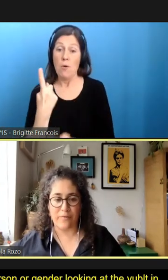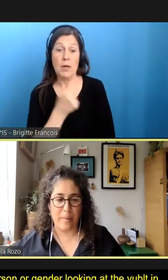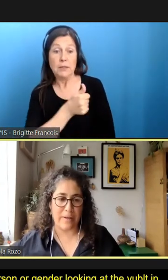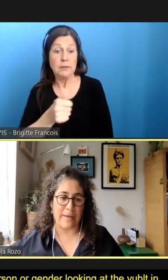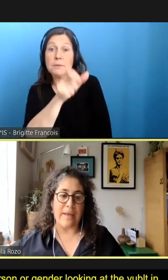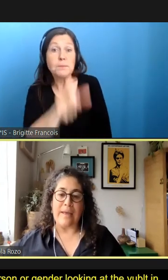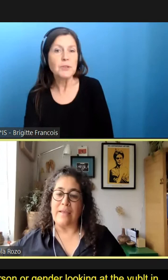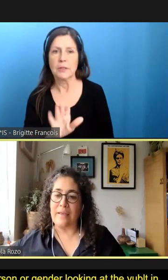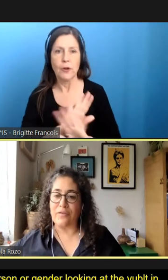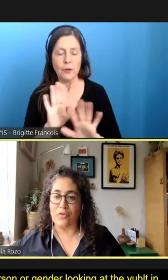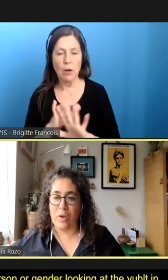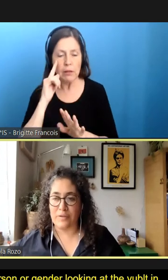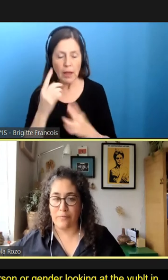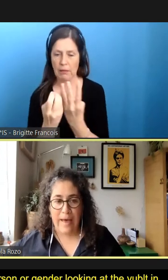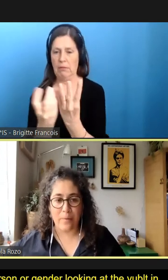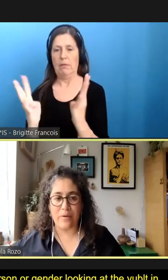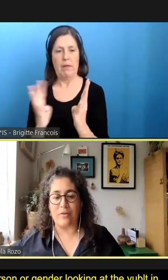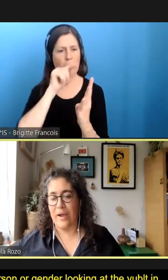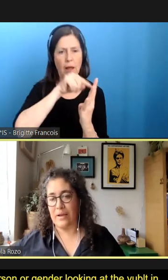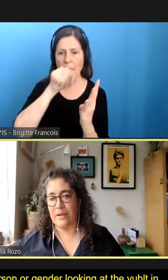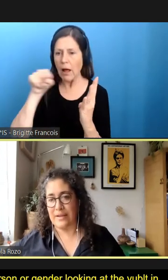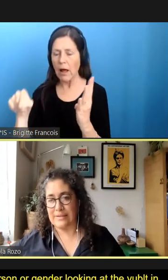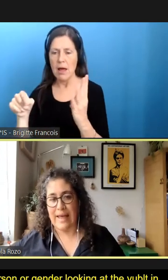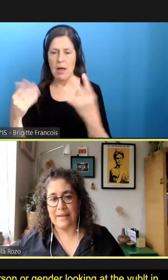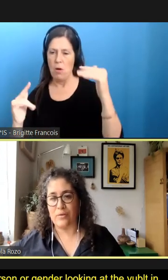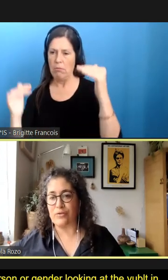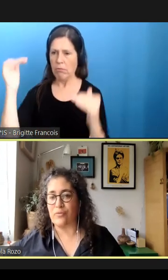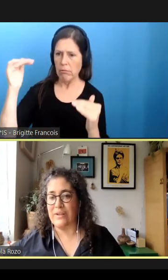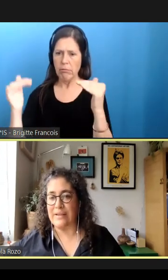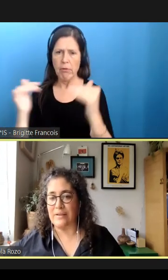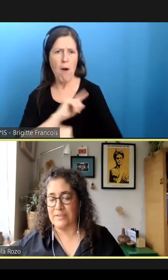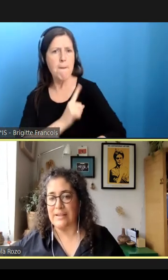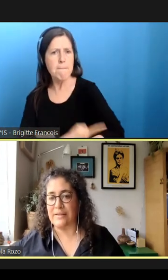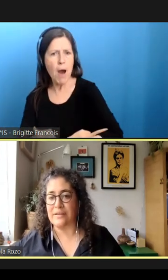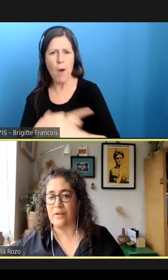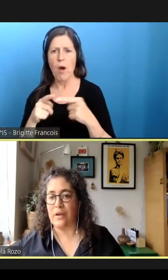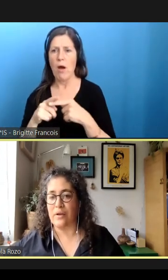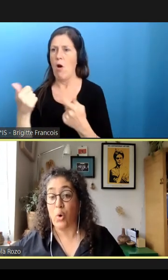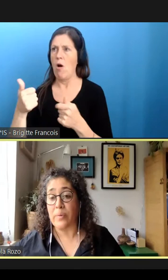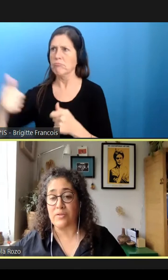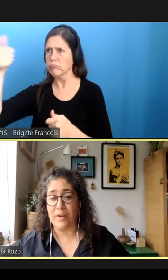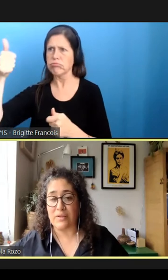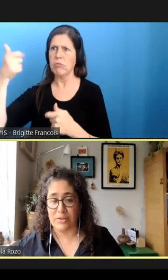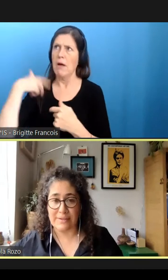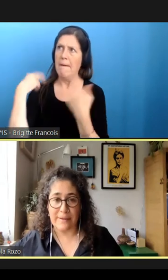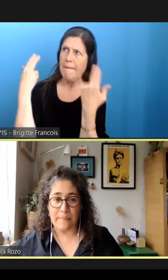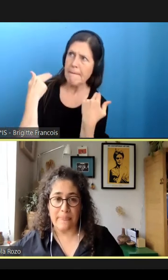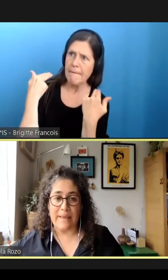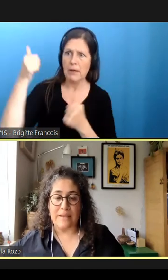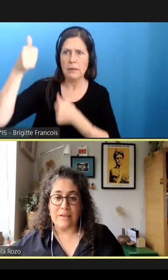of the family. These in terms of power and rank, as I said, and also resilience and coping